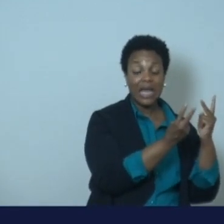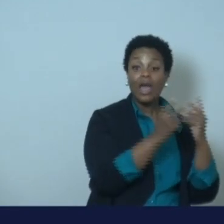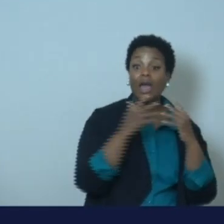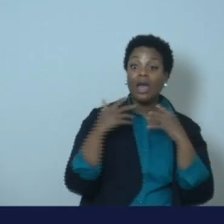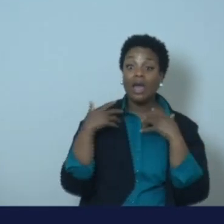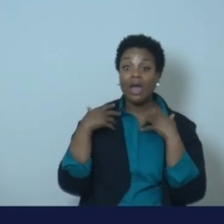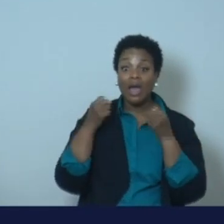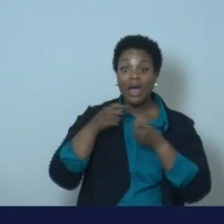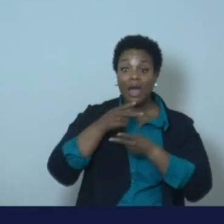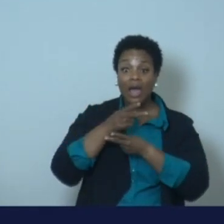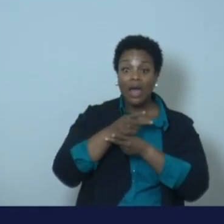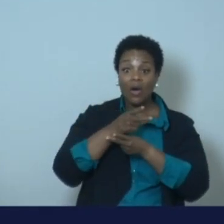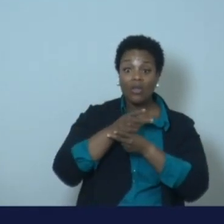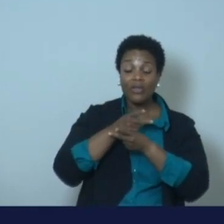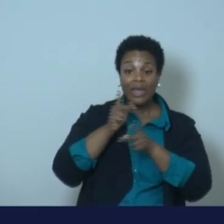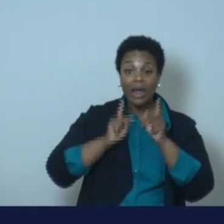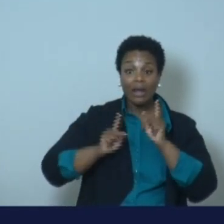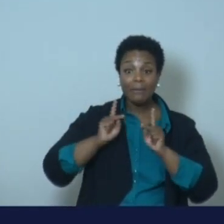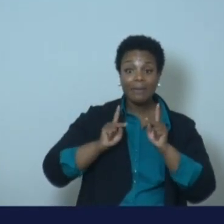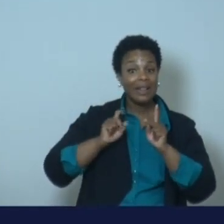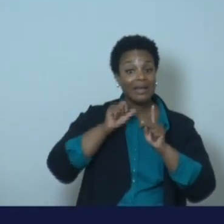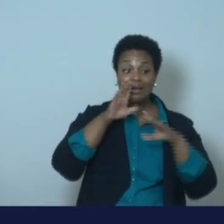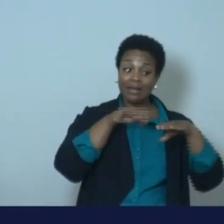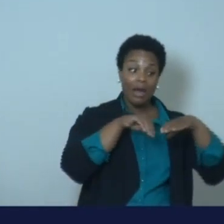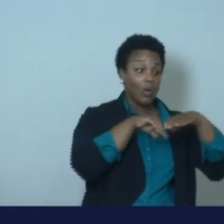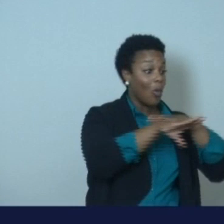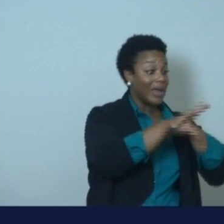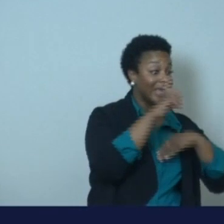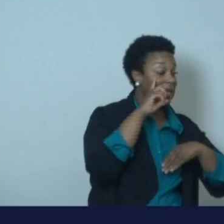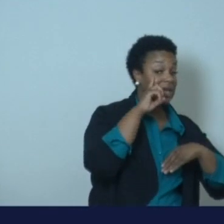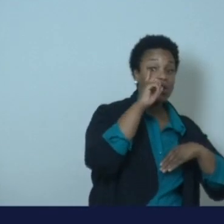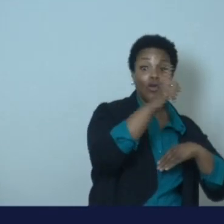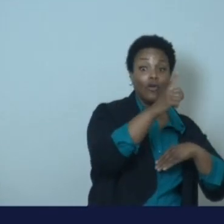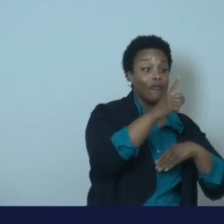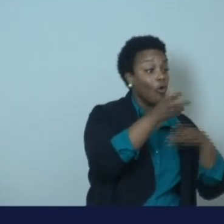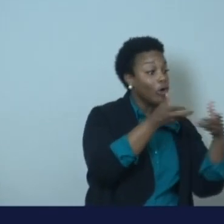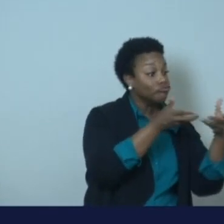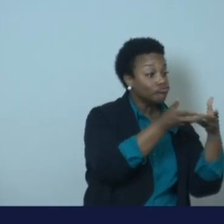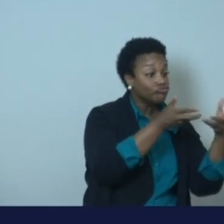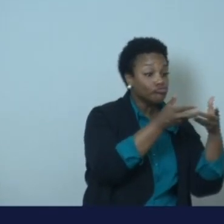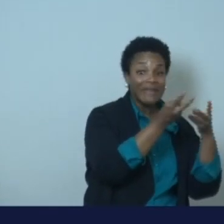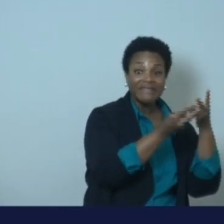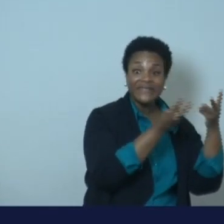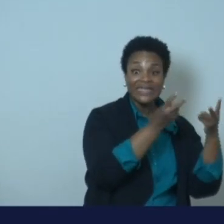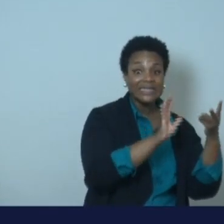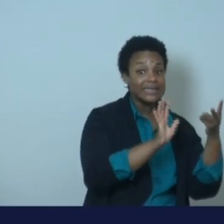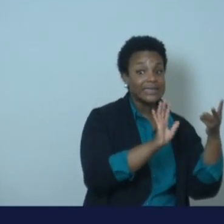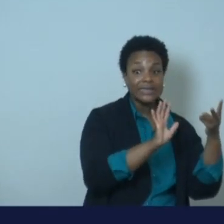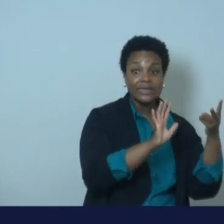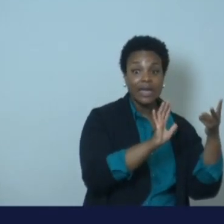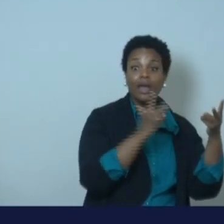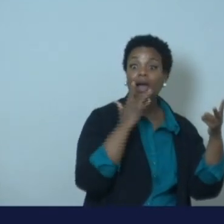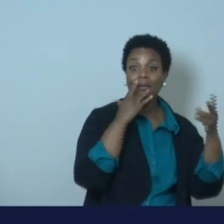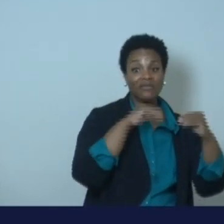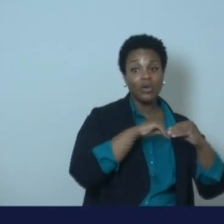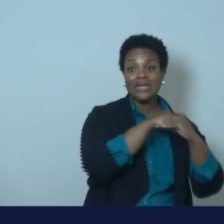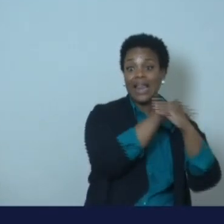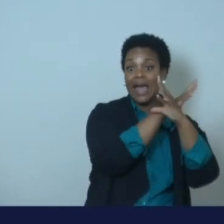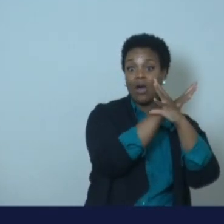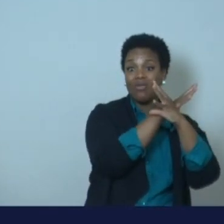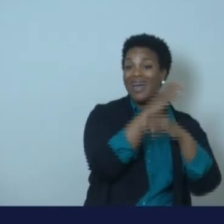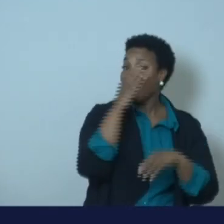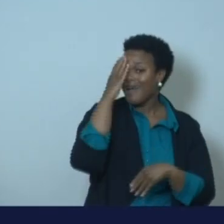routine evaluations. We are doing that by telehealth instead. That's really hard on family members. I know